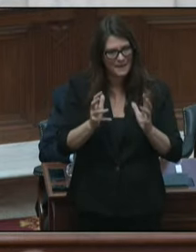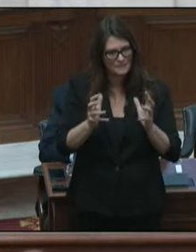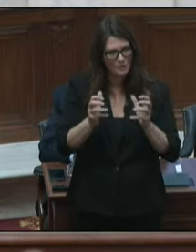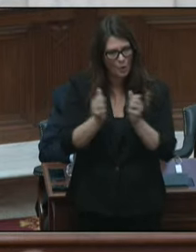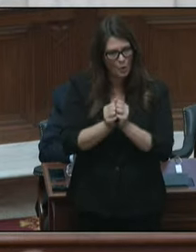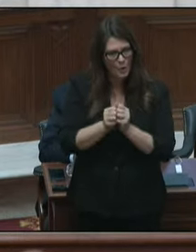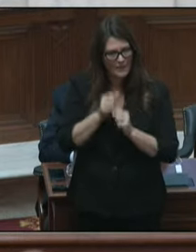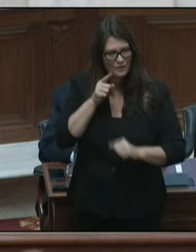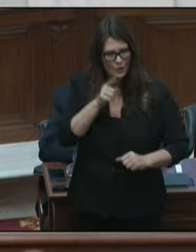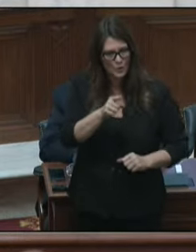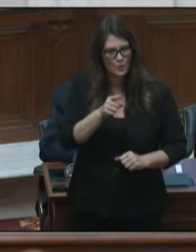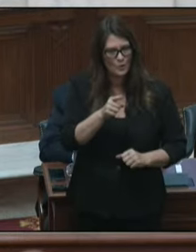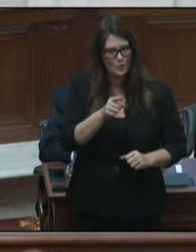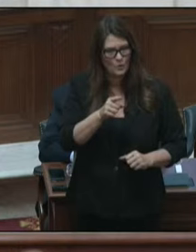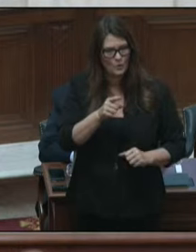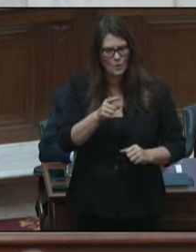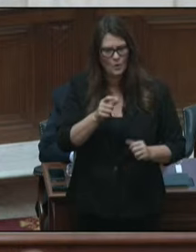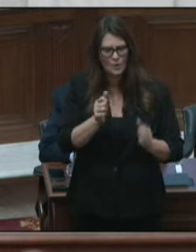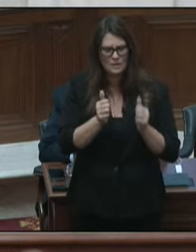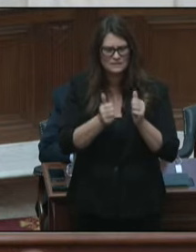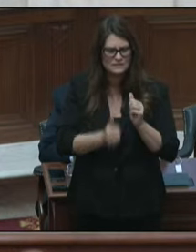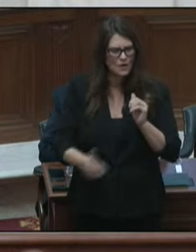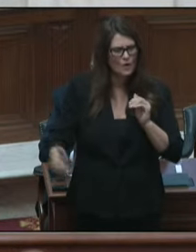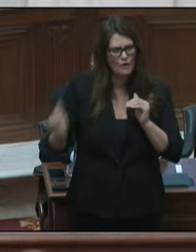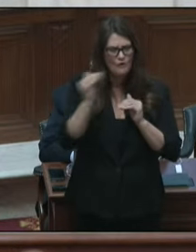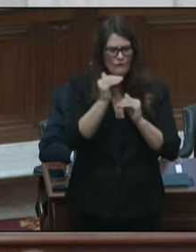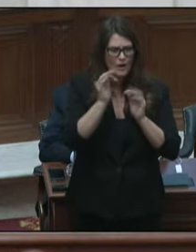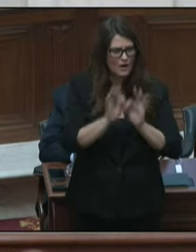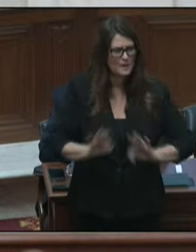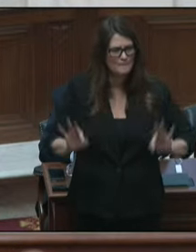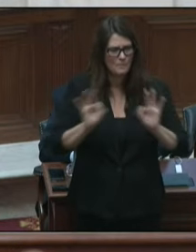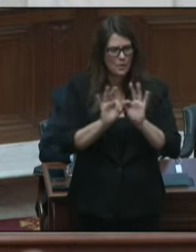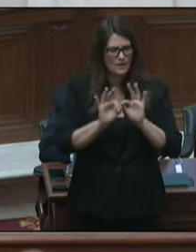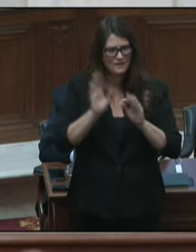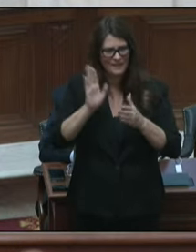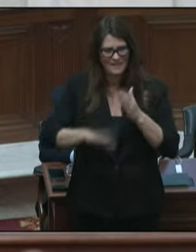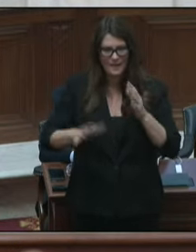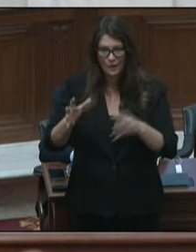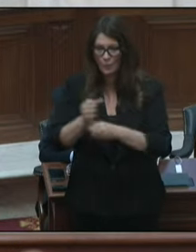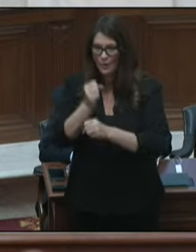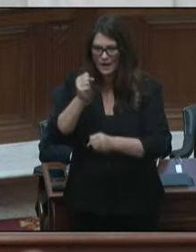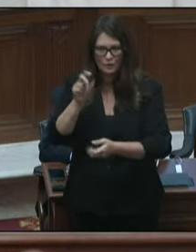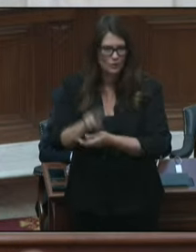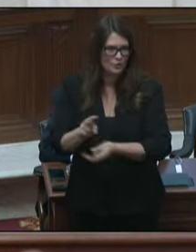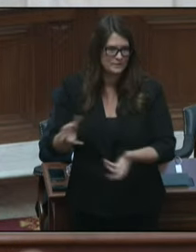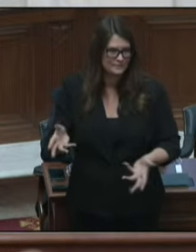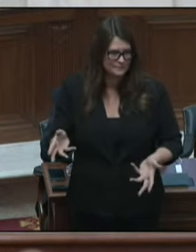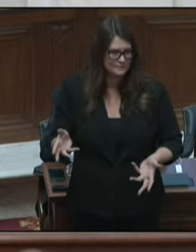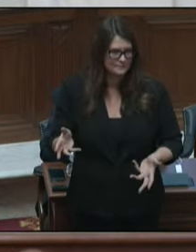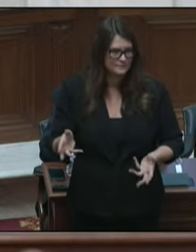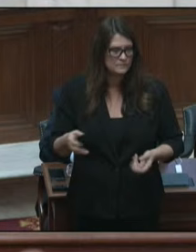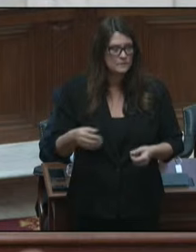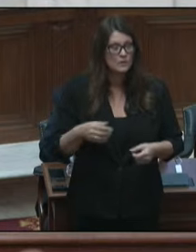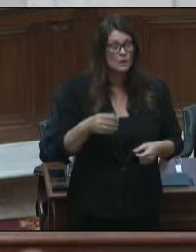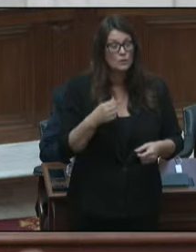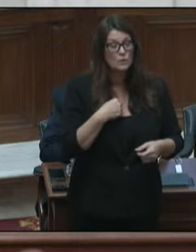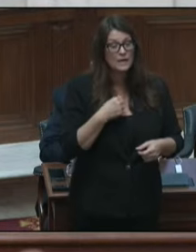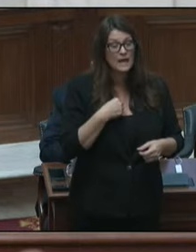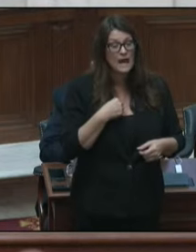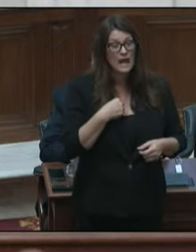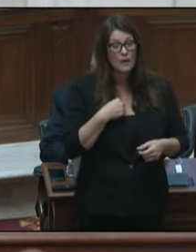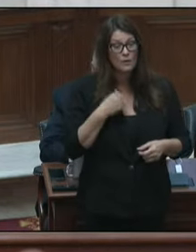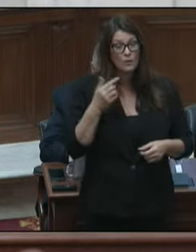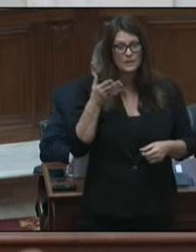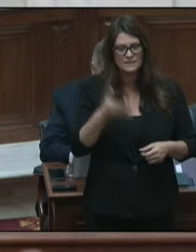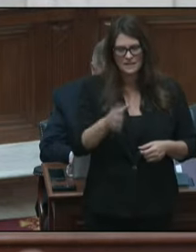were far more important than the outcome of the game. When I was at